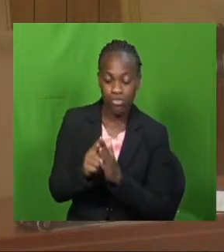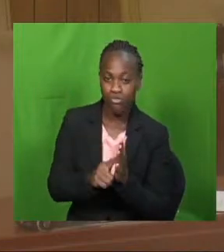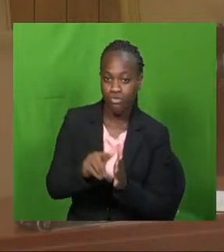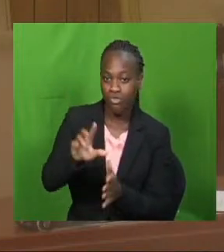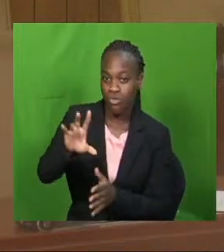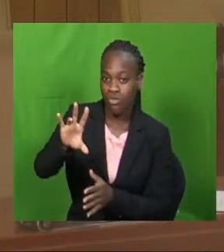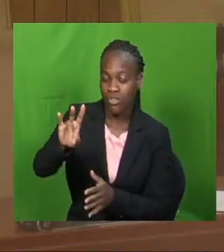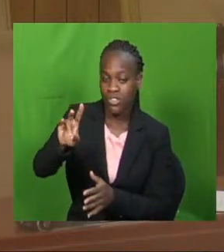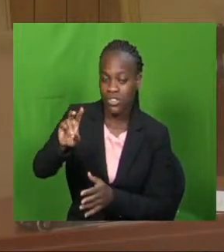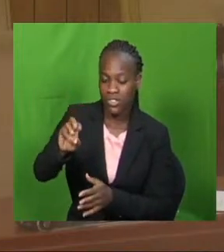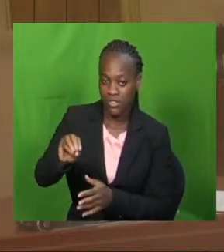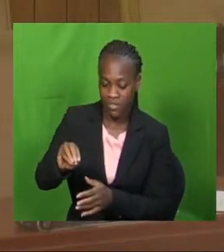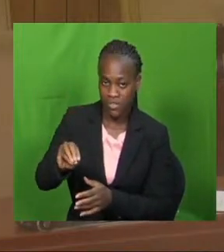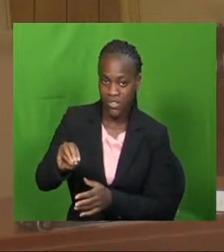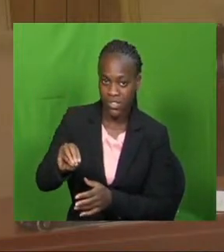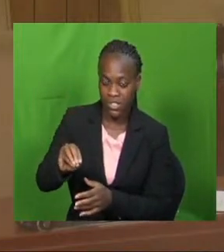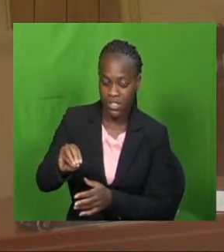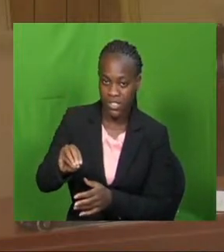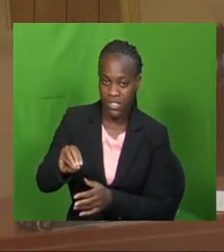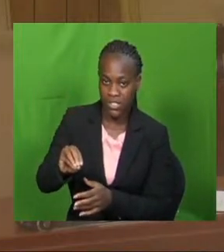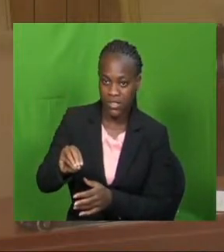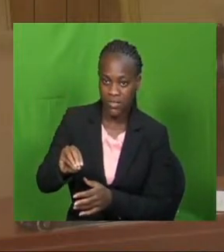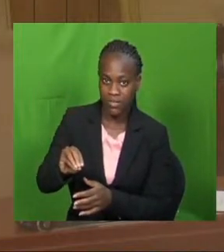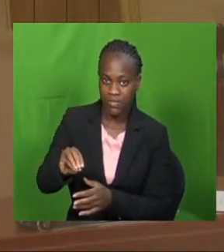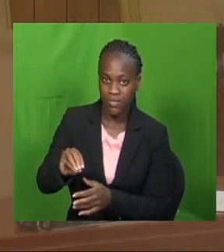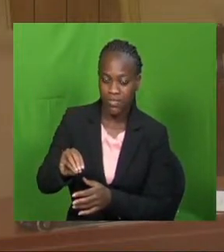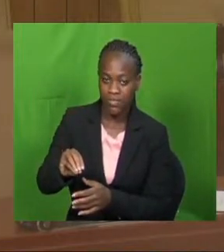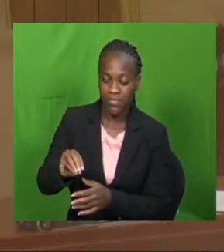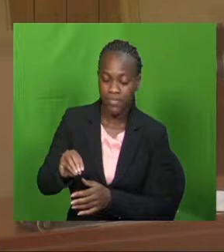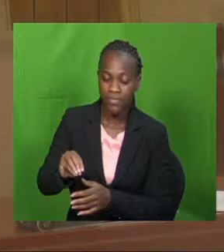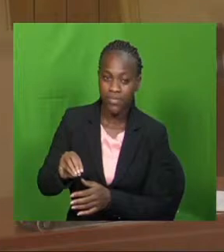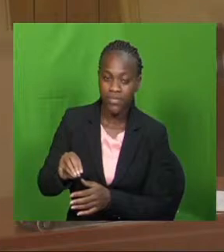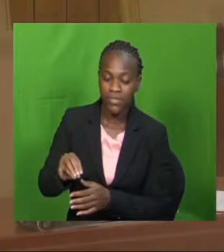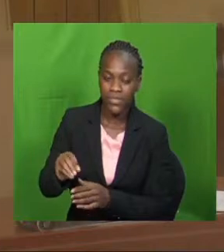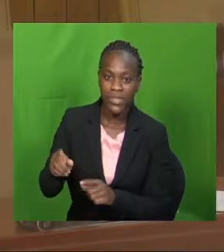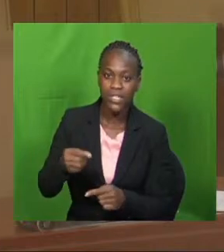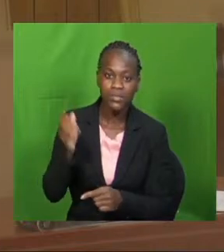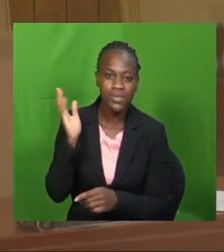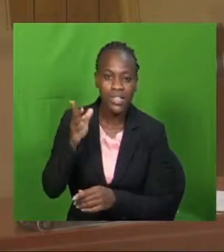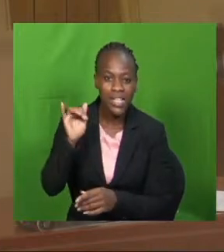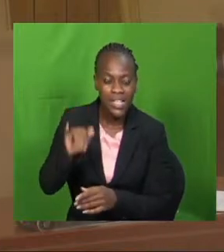by the House, made a statement in which he accounted to the House.